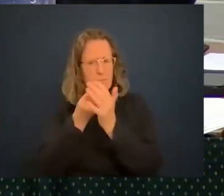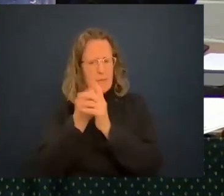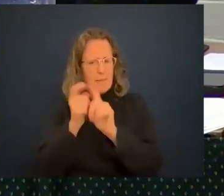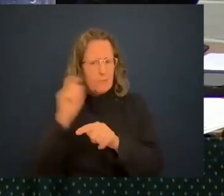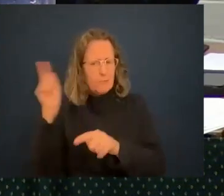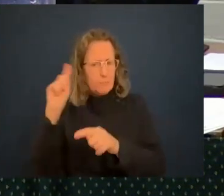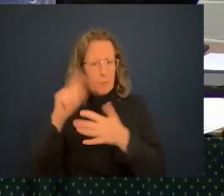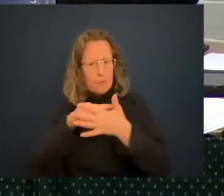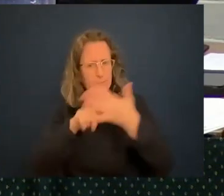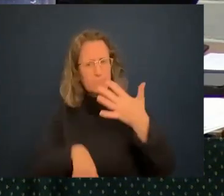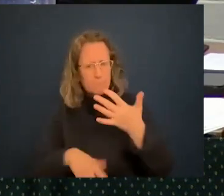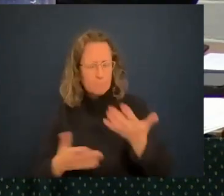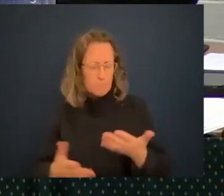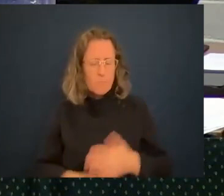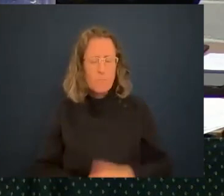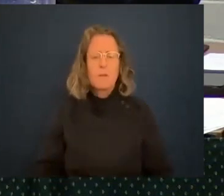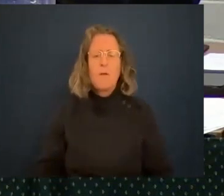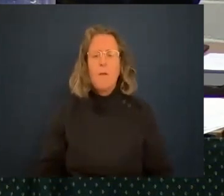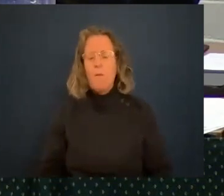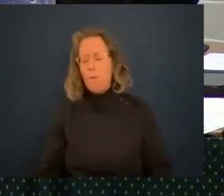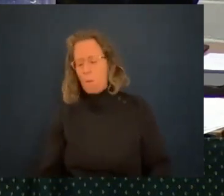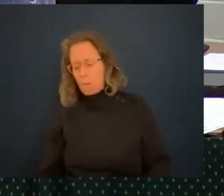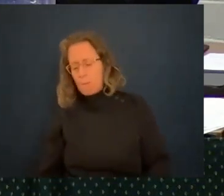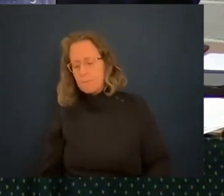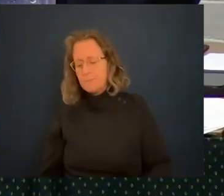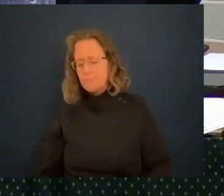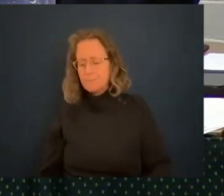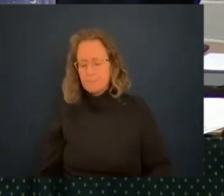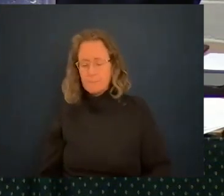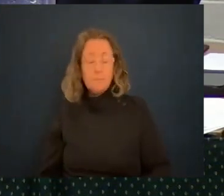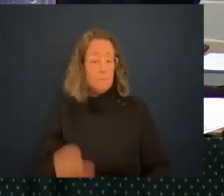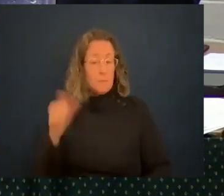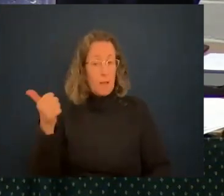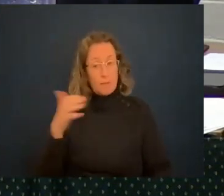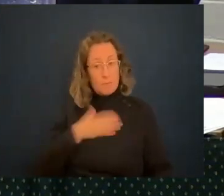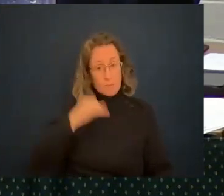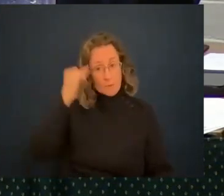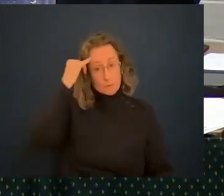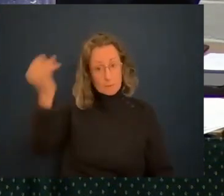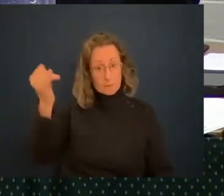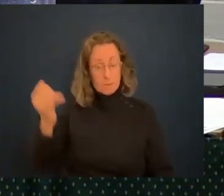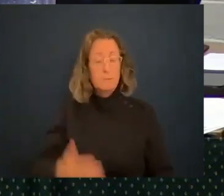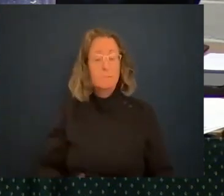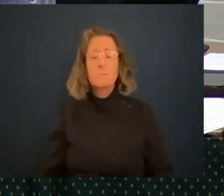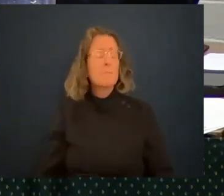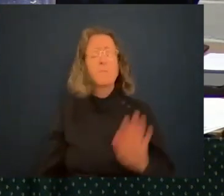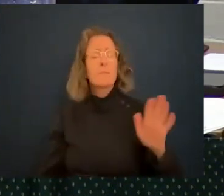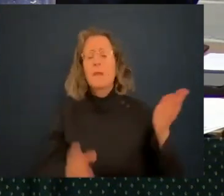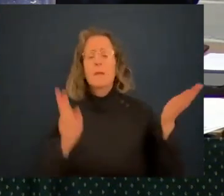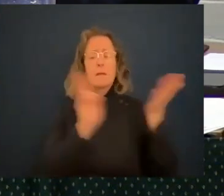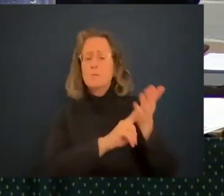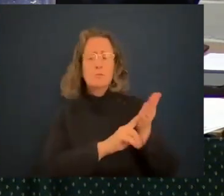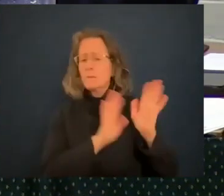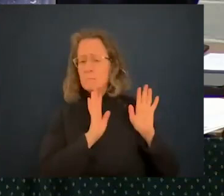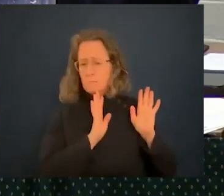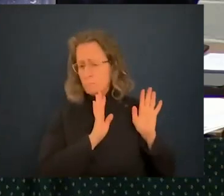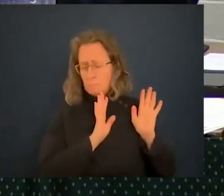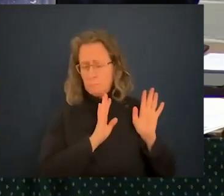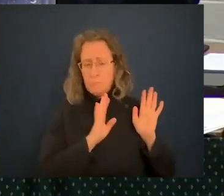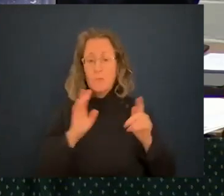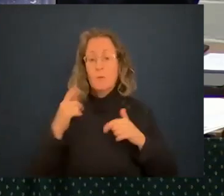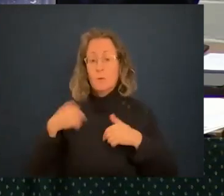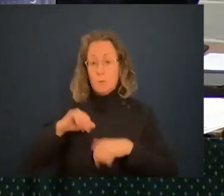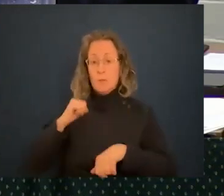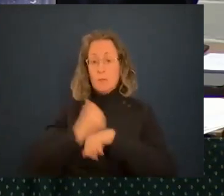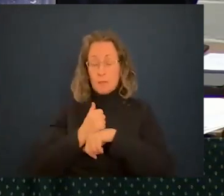don't know you know and then the other idea that I proposed was that instead of hiring a contractor we establish a position